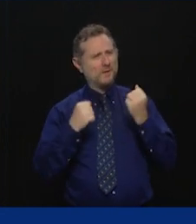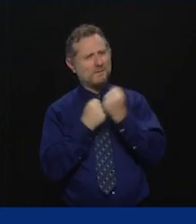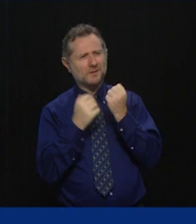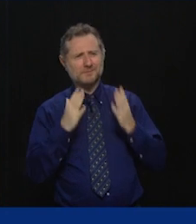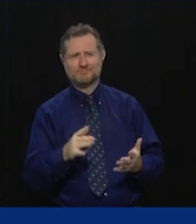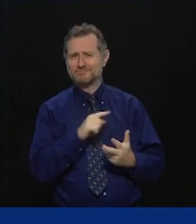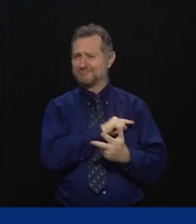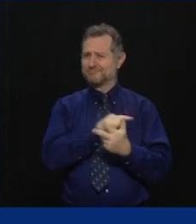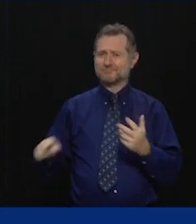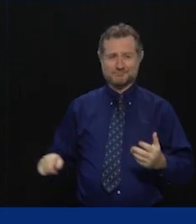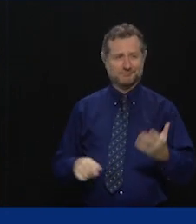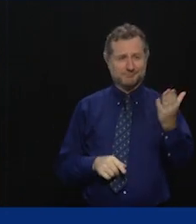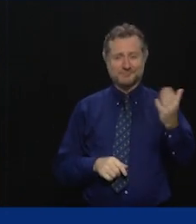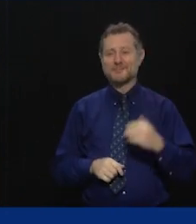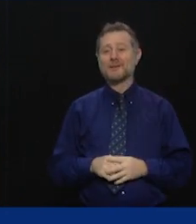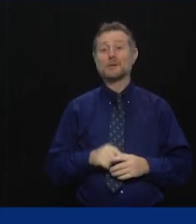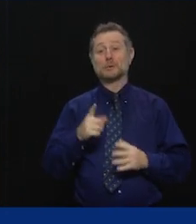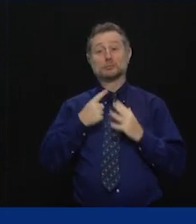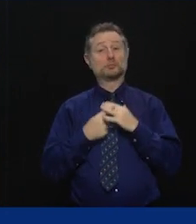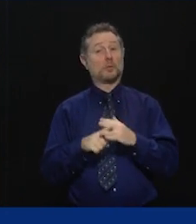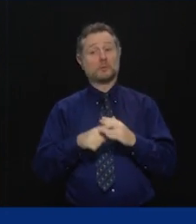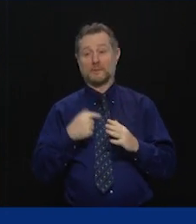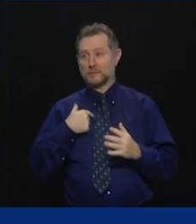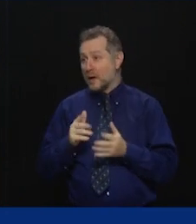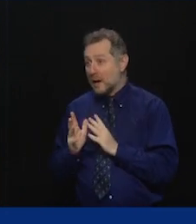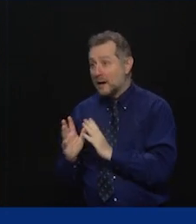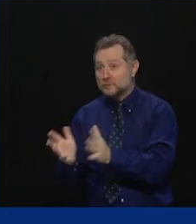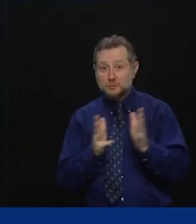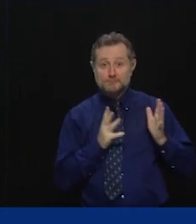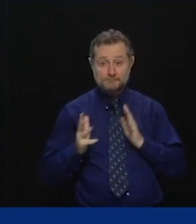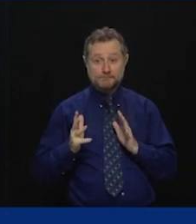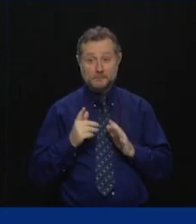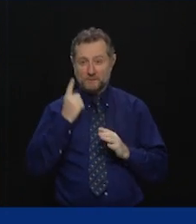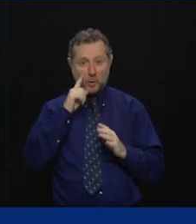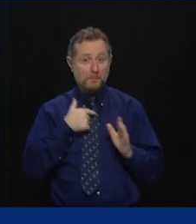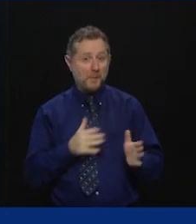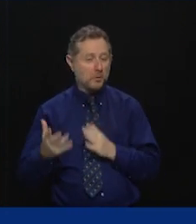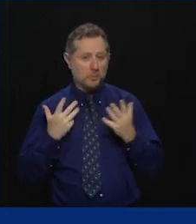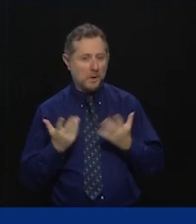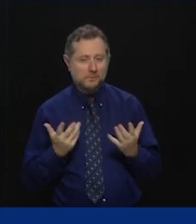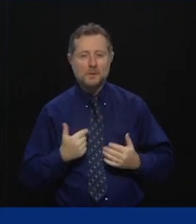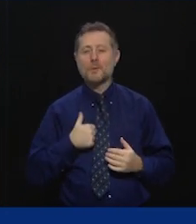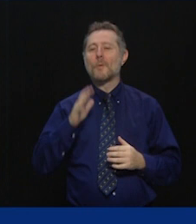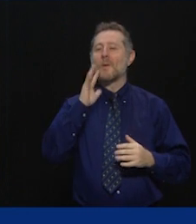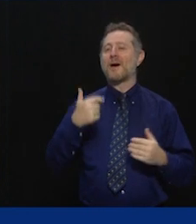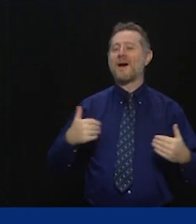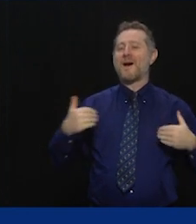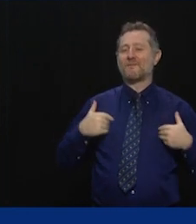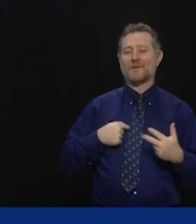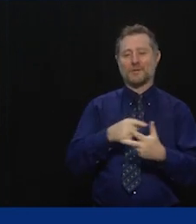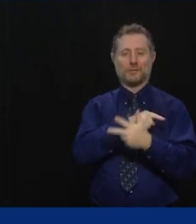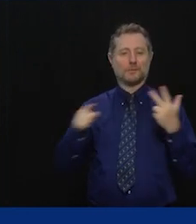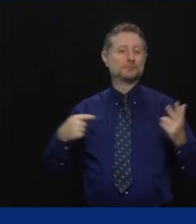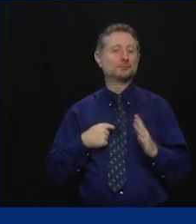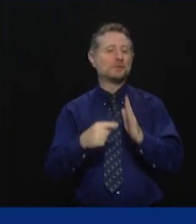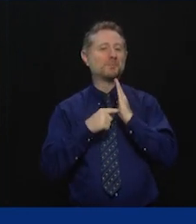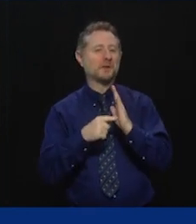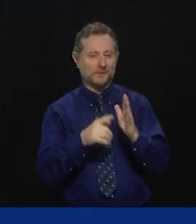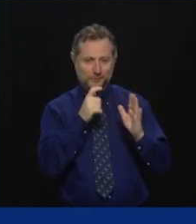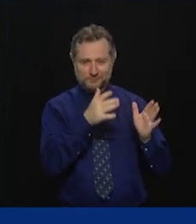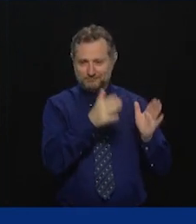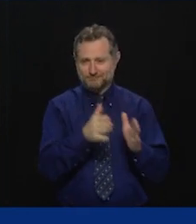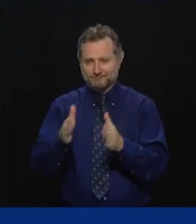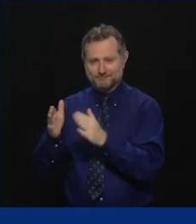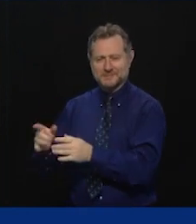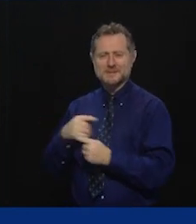And to kick us off and have the conversation on exactly what this is all about, we're going to have representatives and alumni from our teams for a special